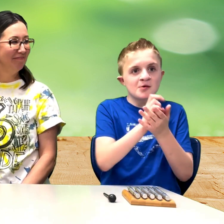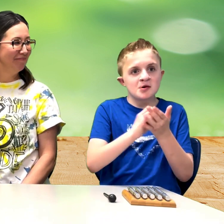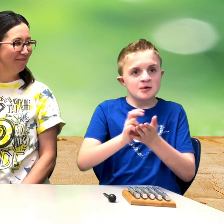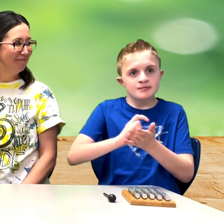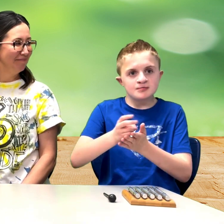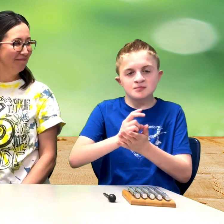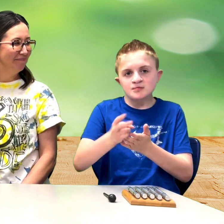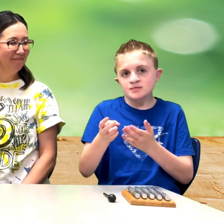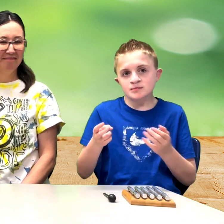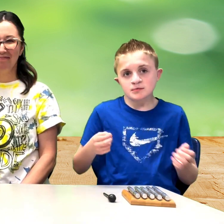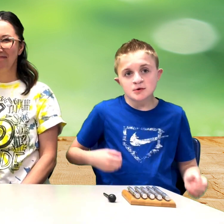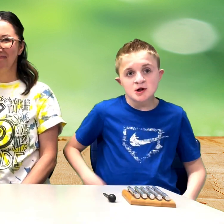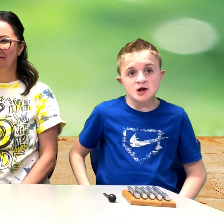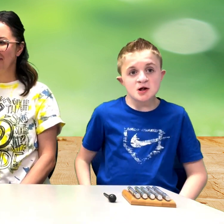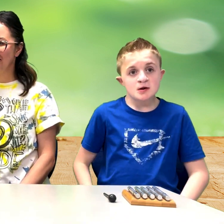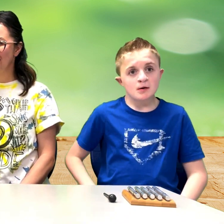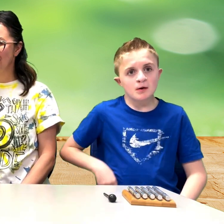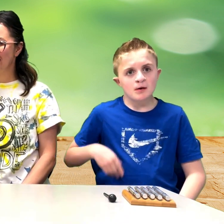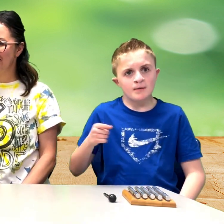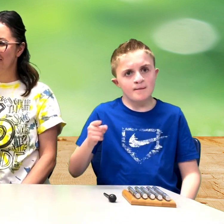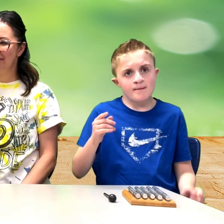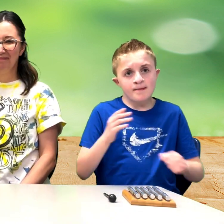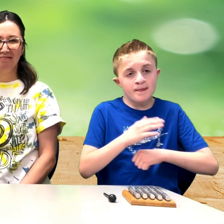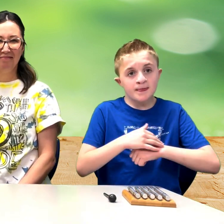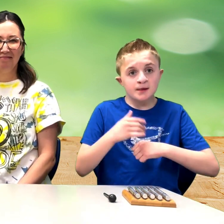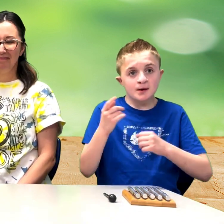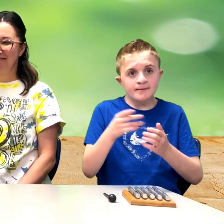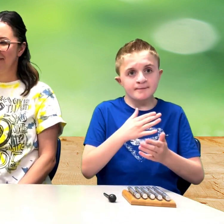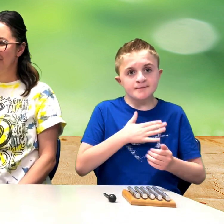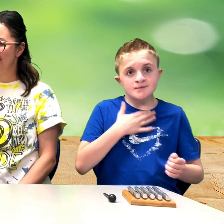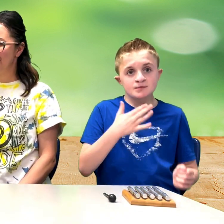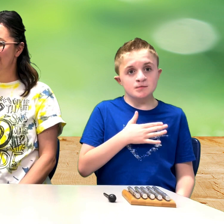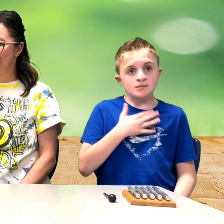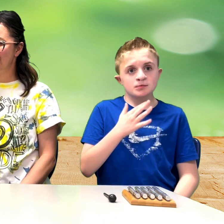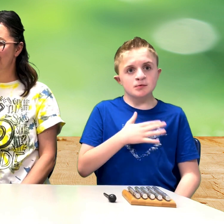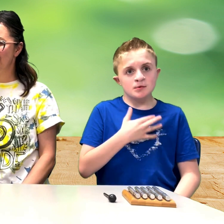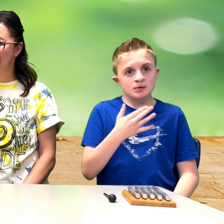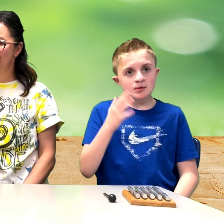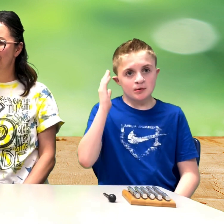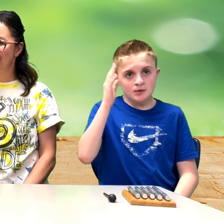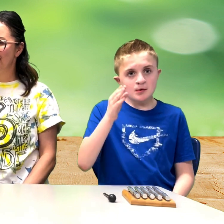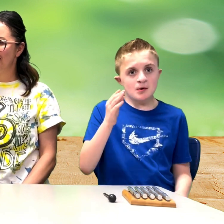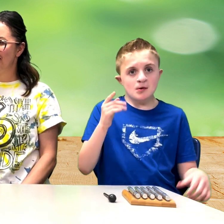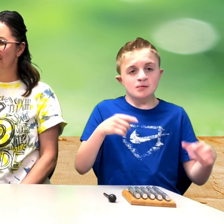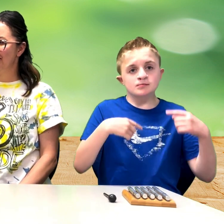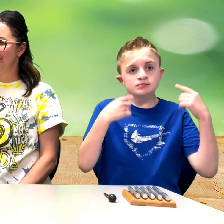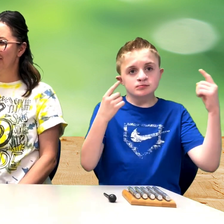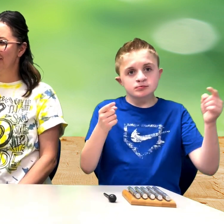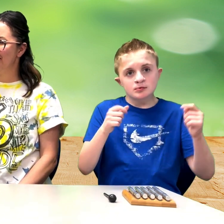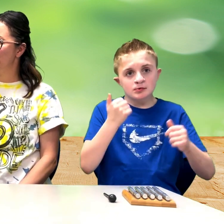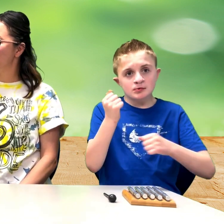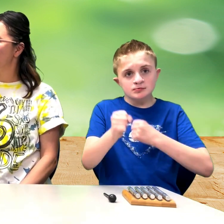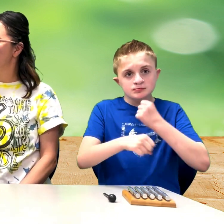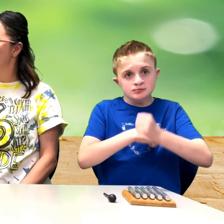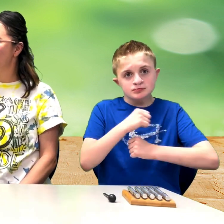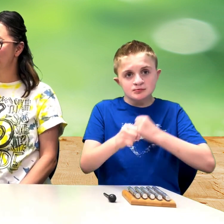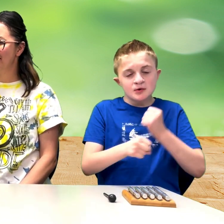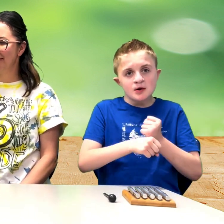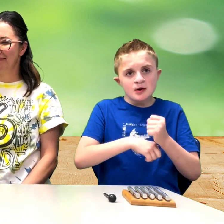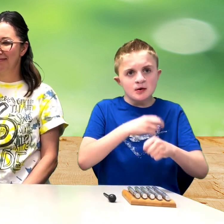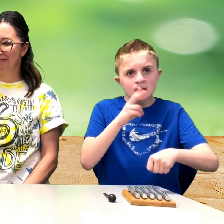That critter makes you happy. And that's not all. Over the past 10 years, the